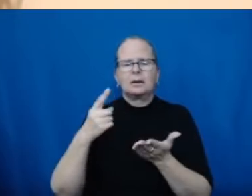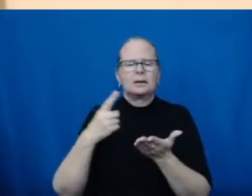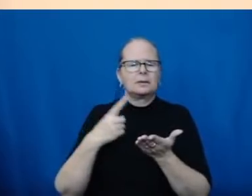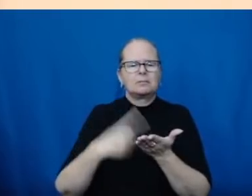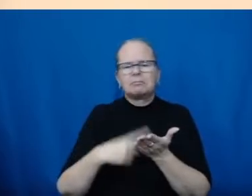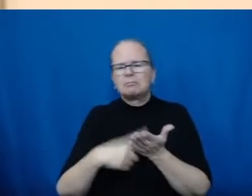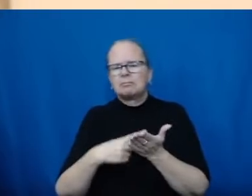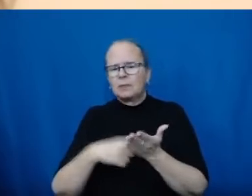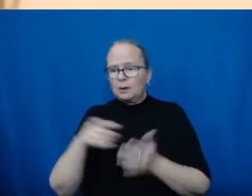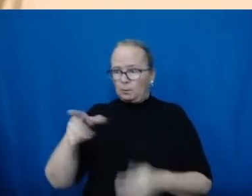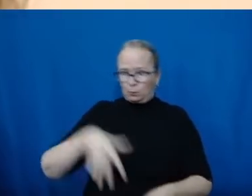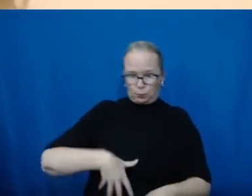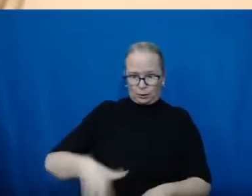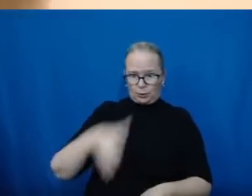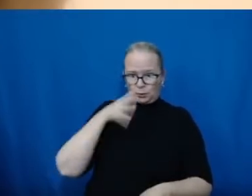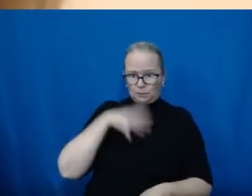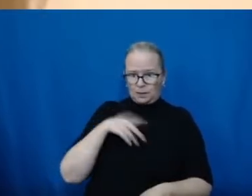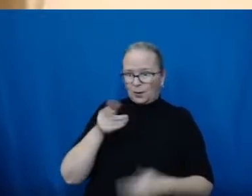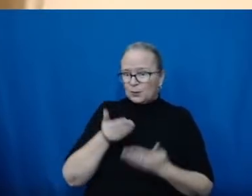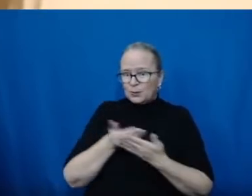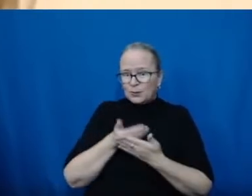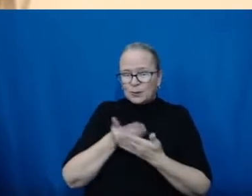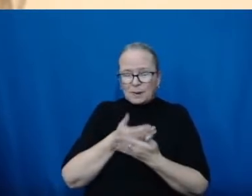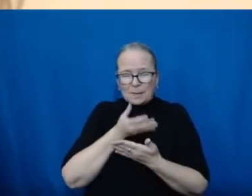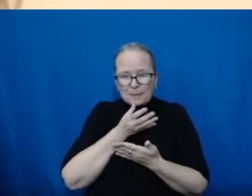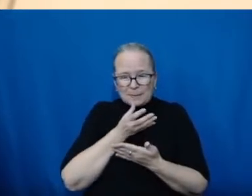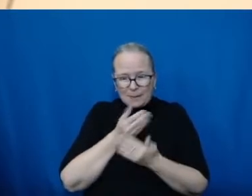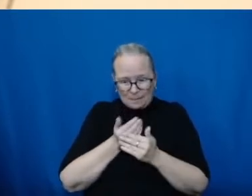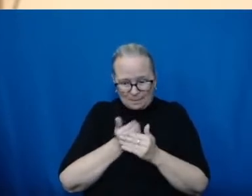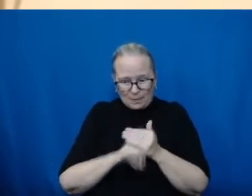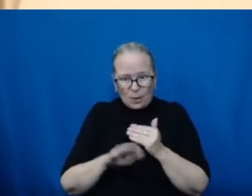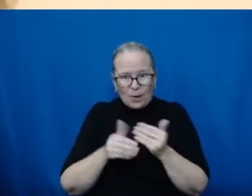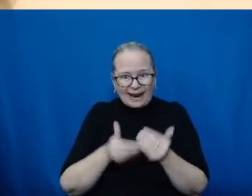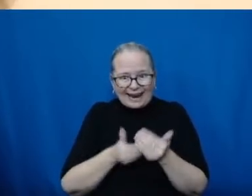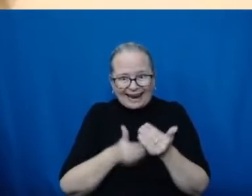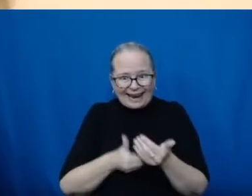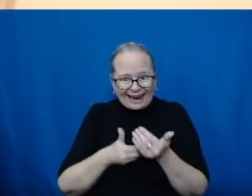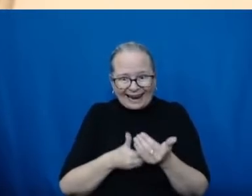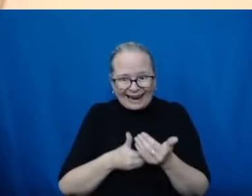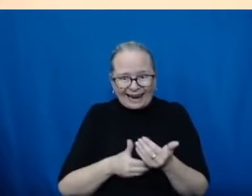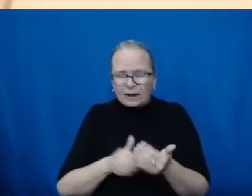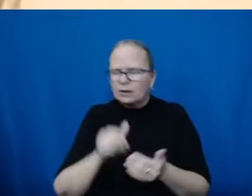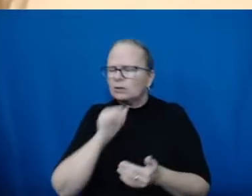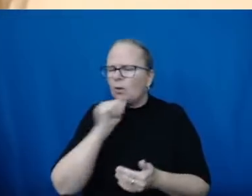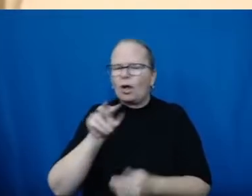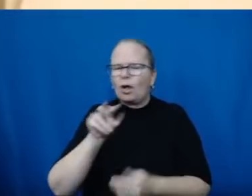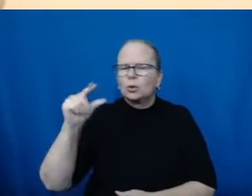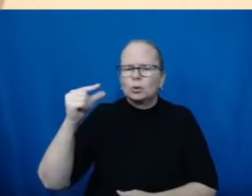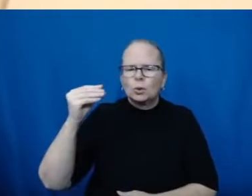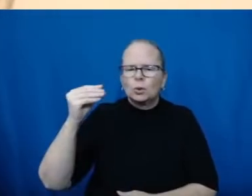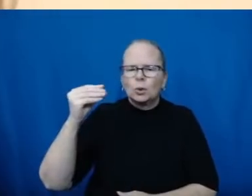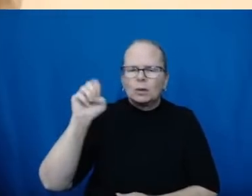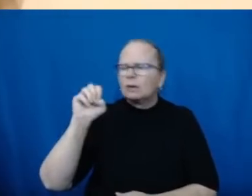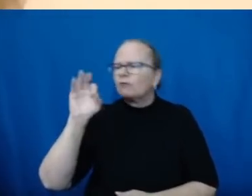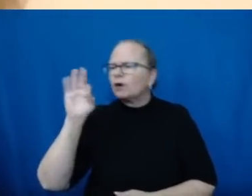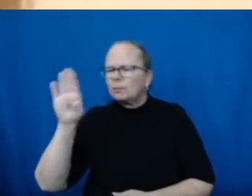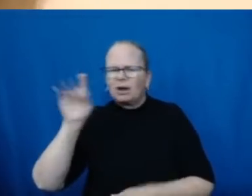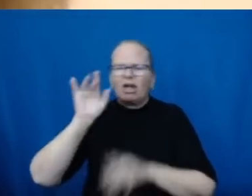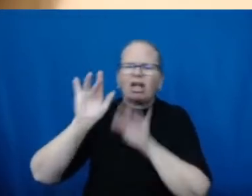avoid Google, Facebook, don't go to Baby Center for advice. Look at, the Center for Disease Control